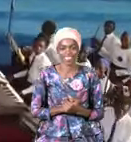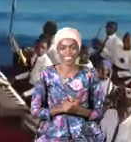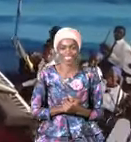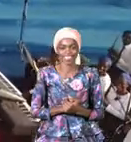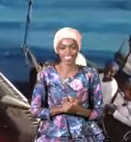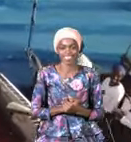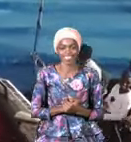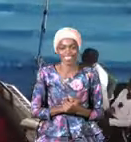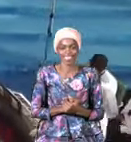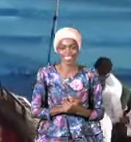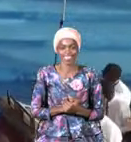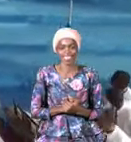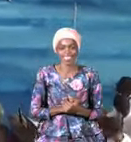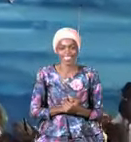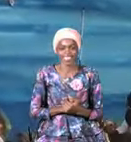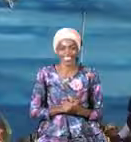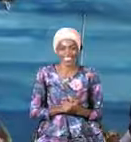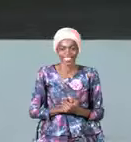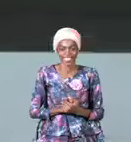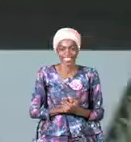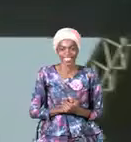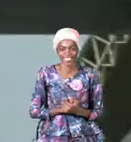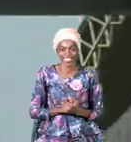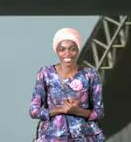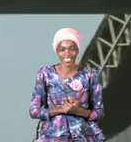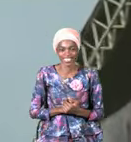All protocols observed.